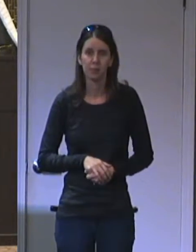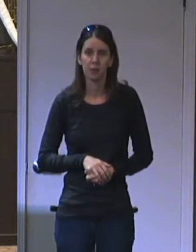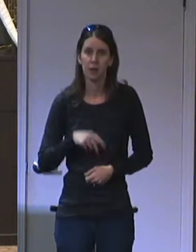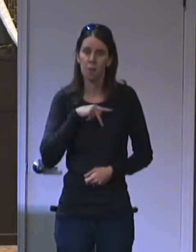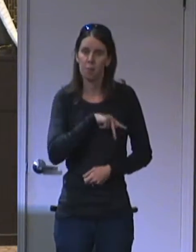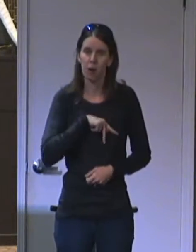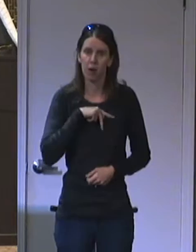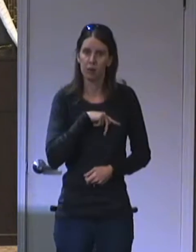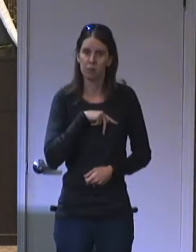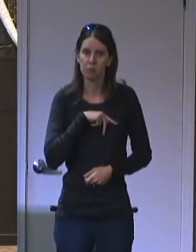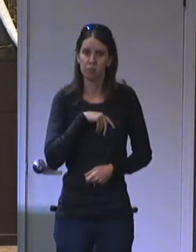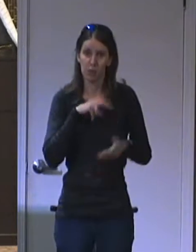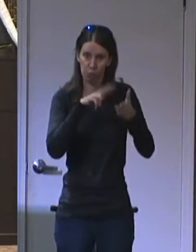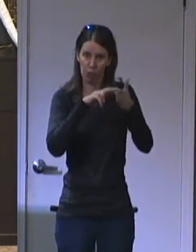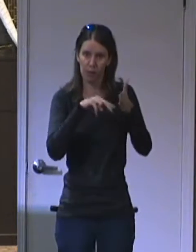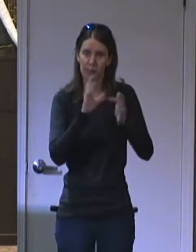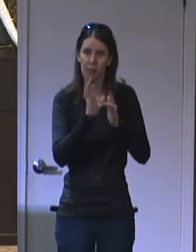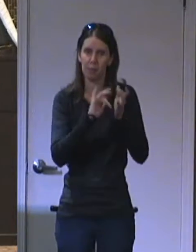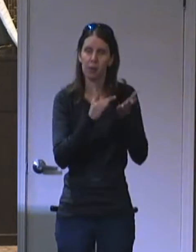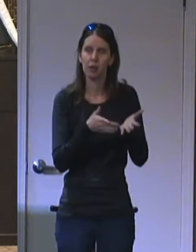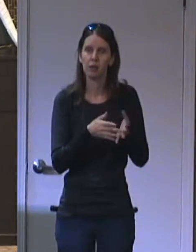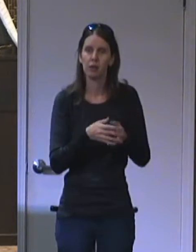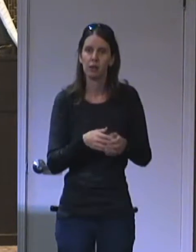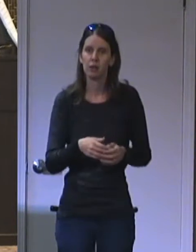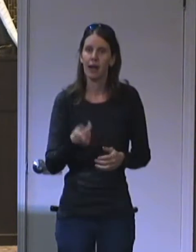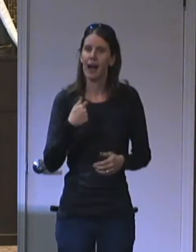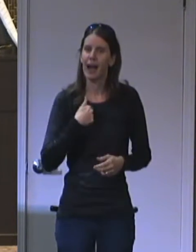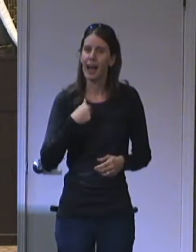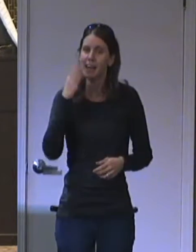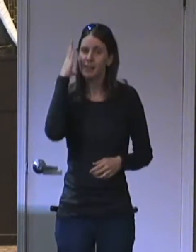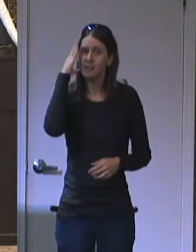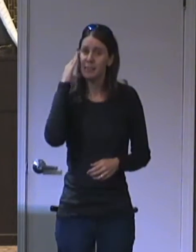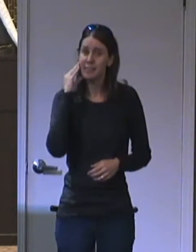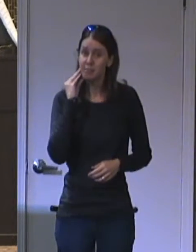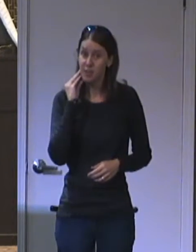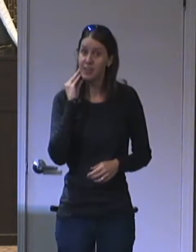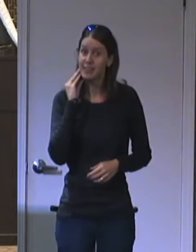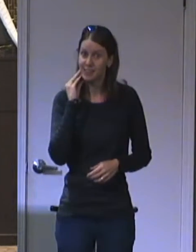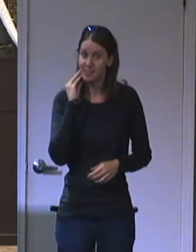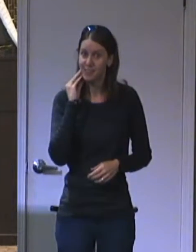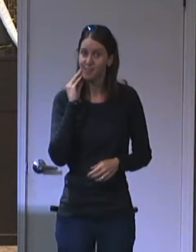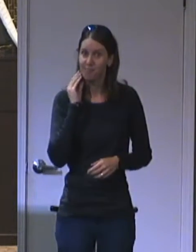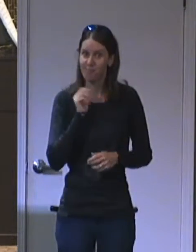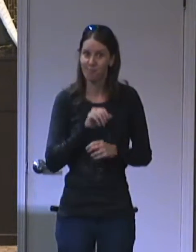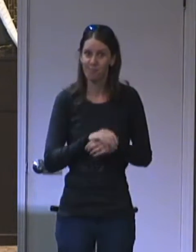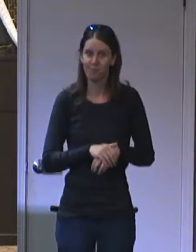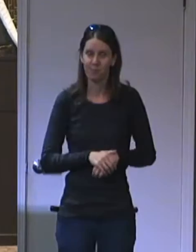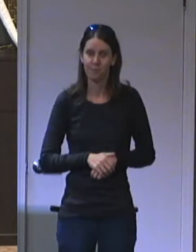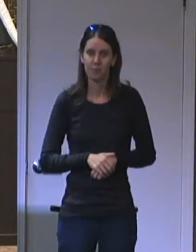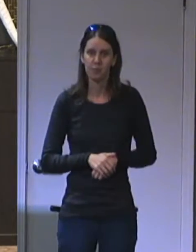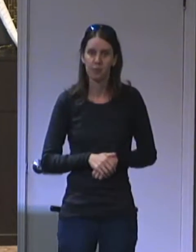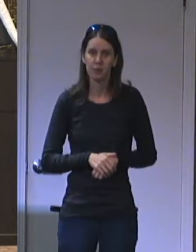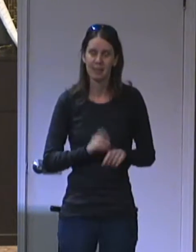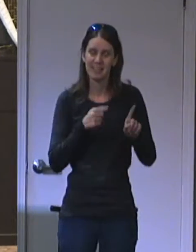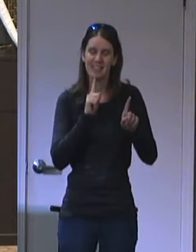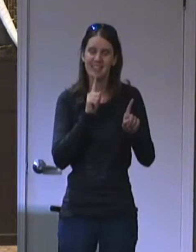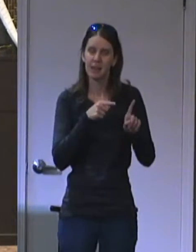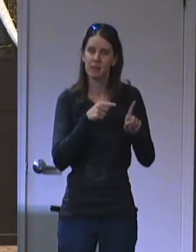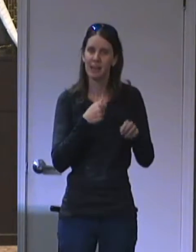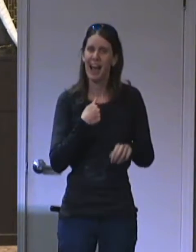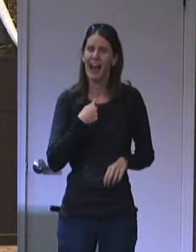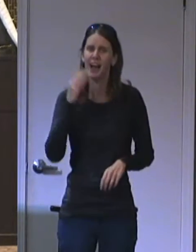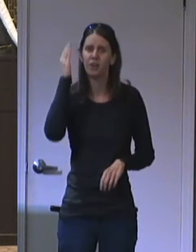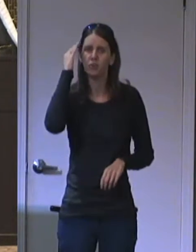The Apostle Paul, I just read, he says, "I have experience with this." He said,